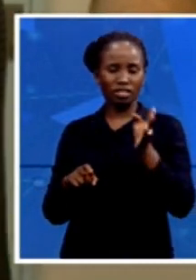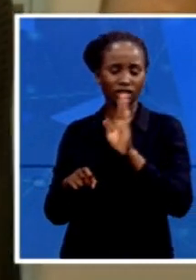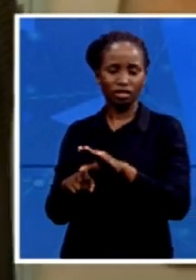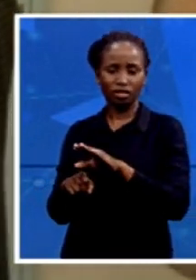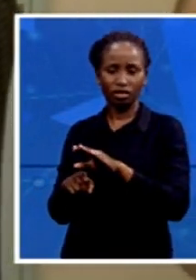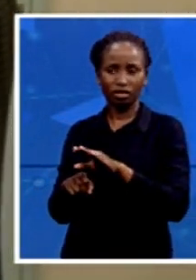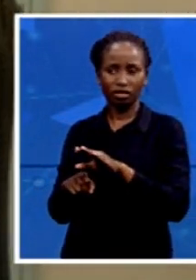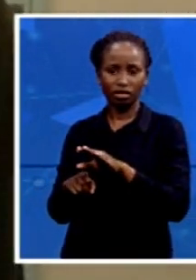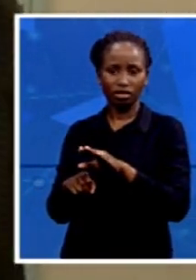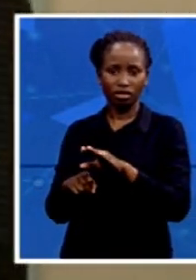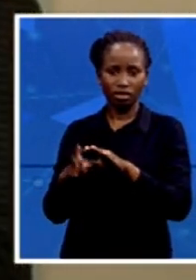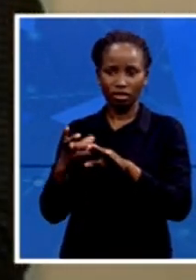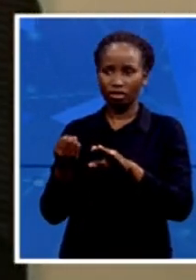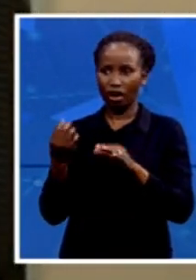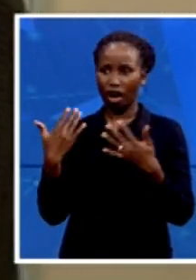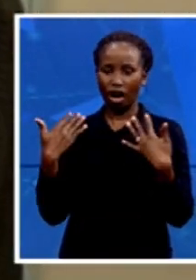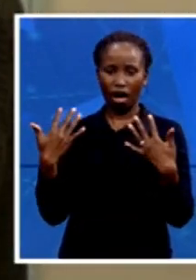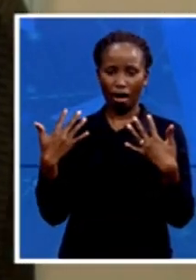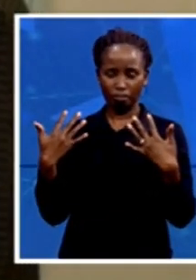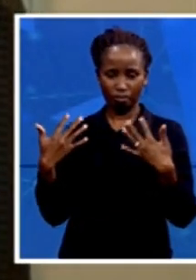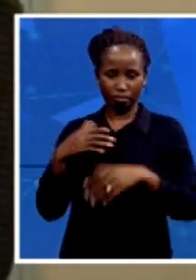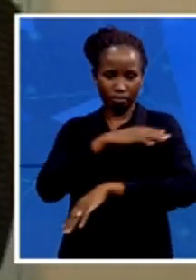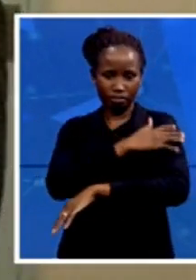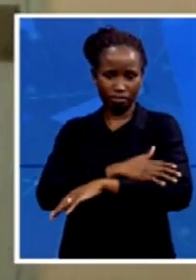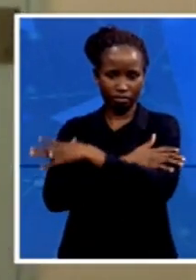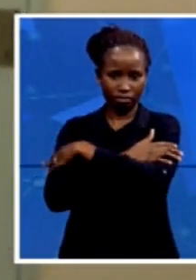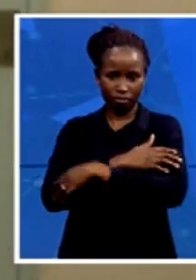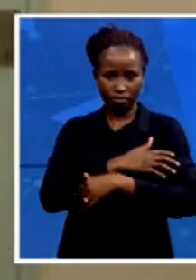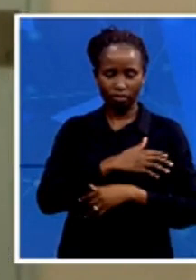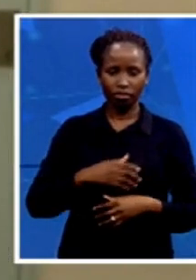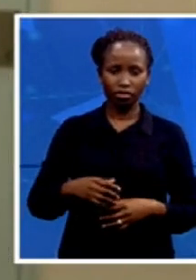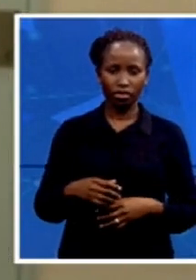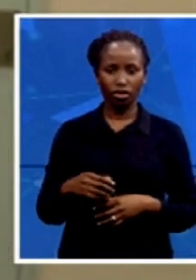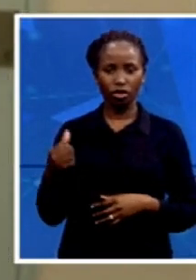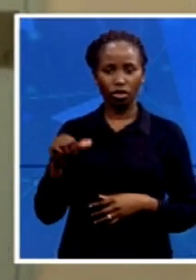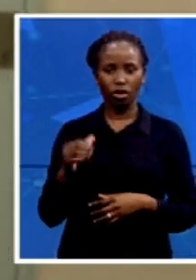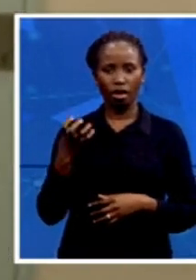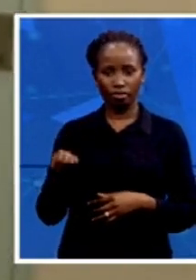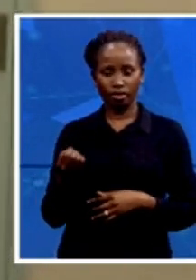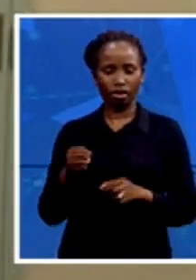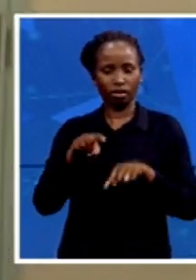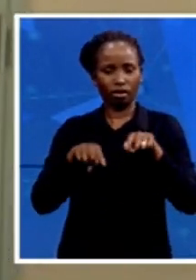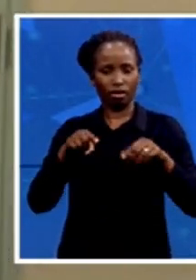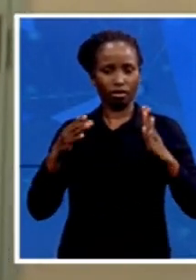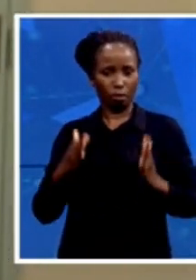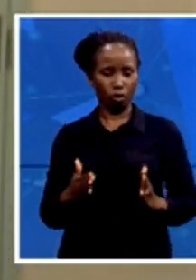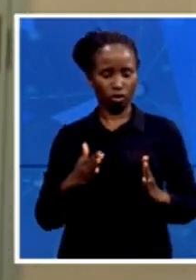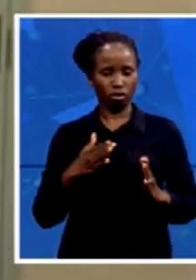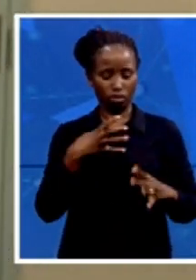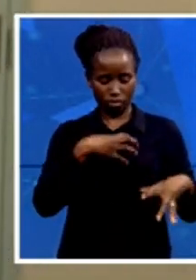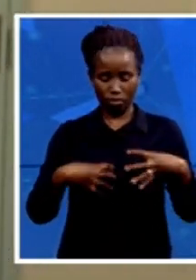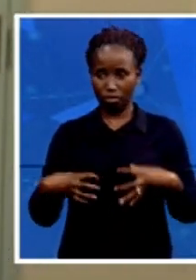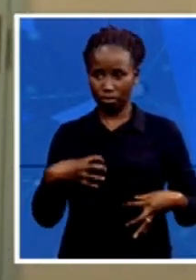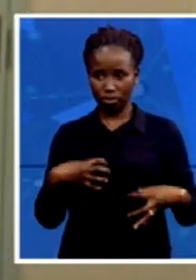and we have the vision cart. So the surgeon operates on the console, and obviously